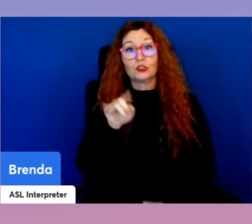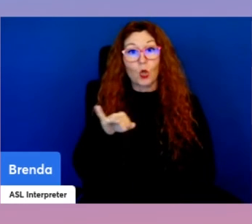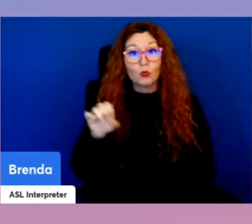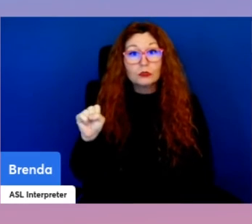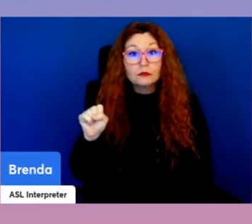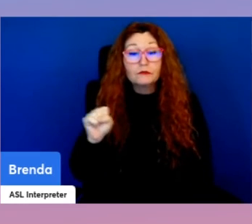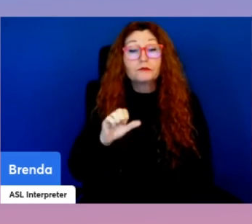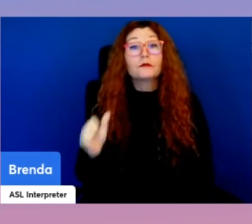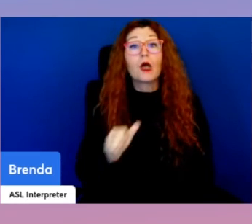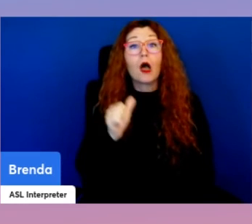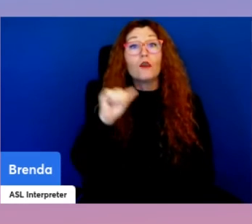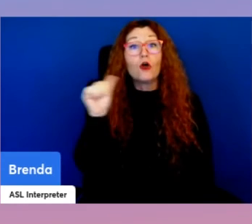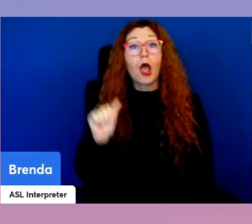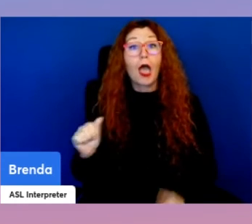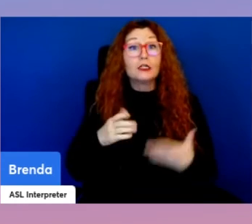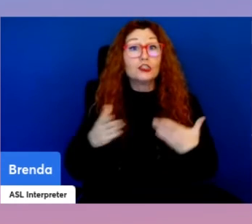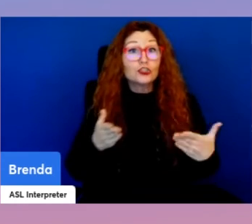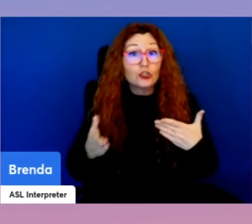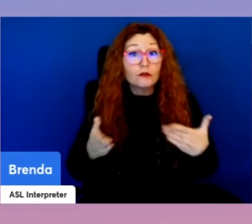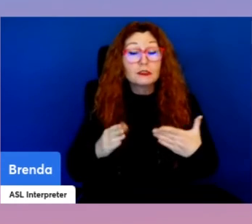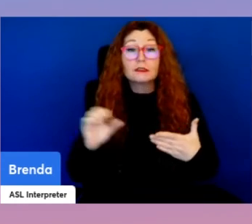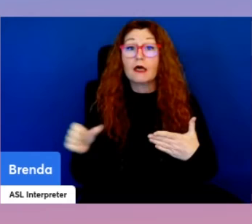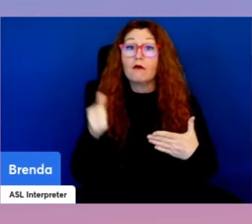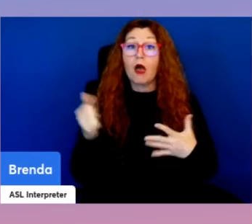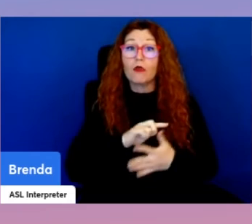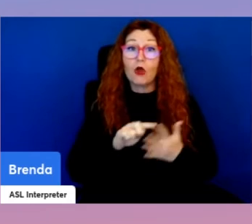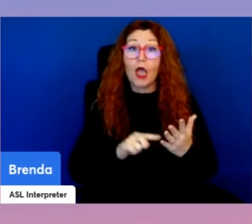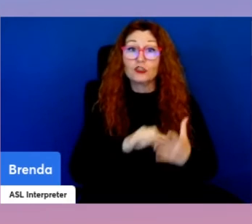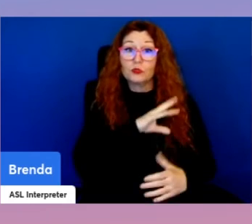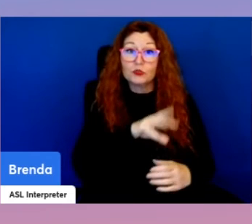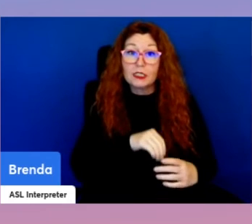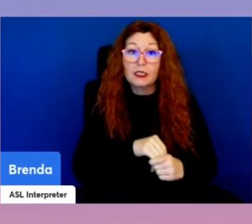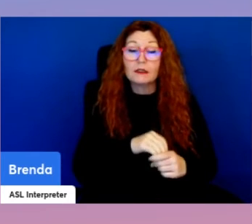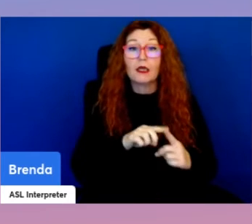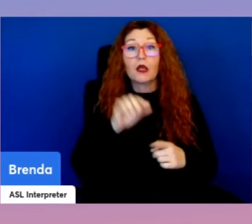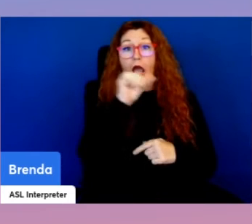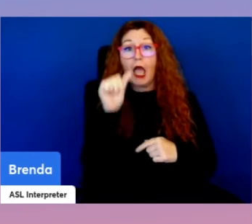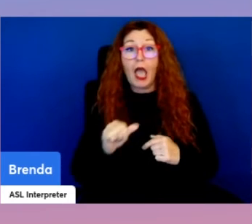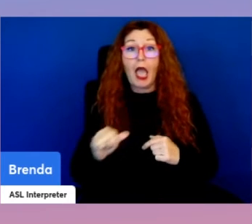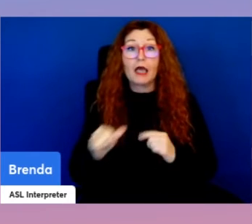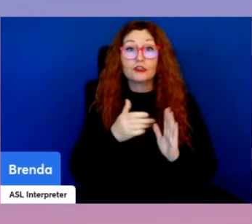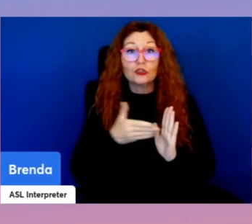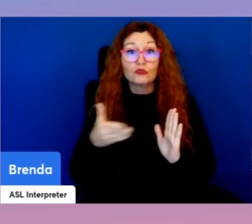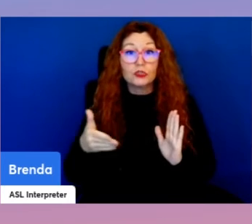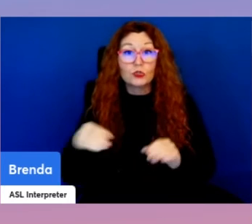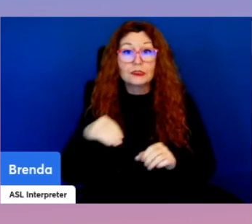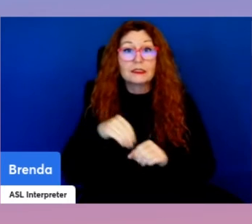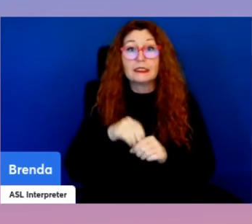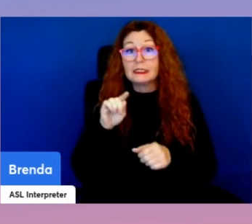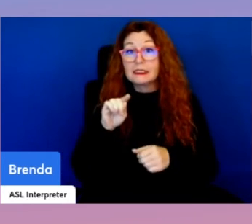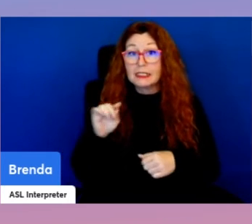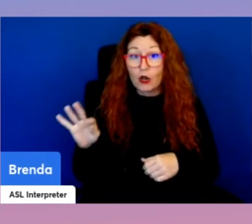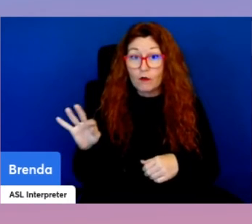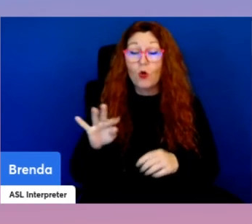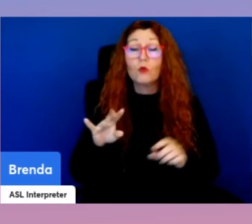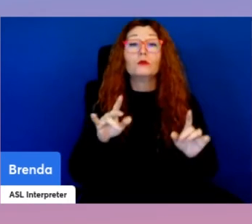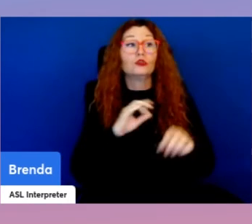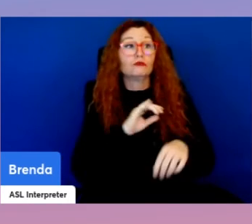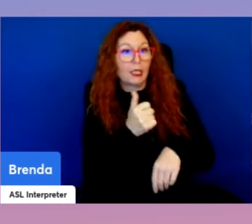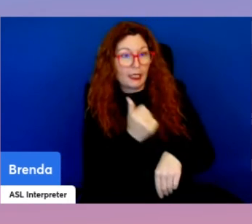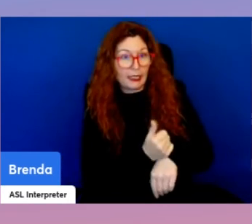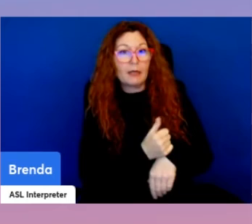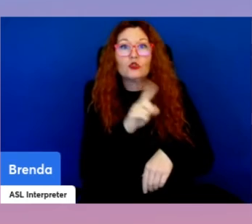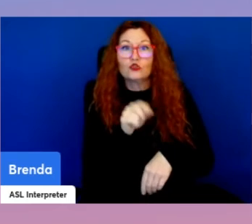have other attributes within their respective Azure resources within Terraform to enable zone resiliency. A lot of